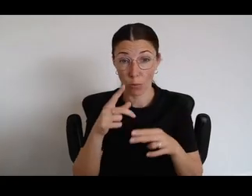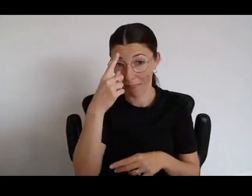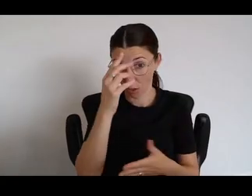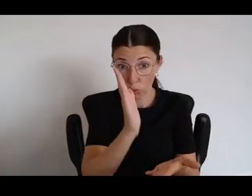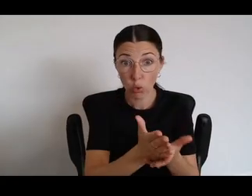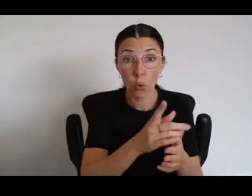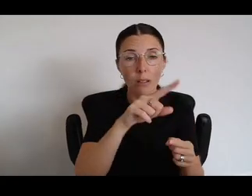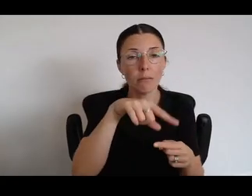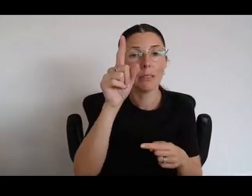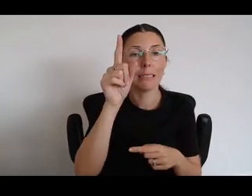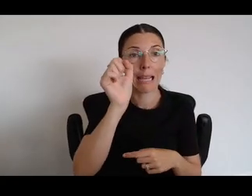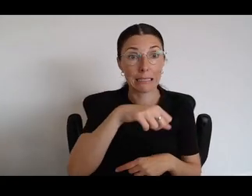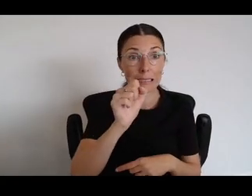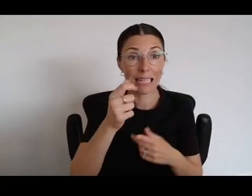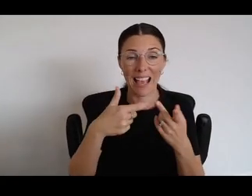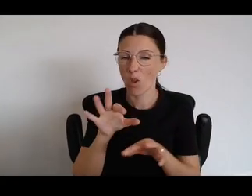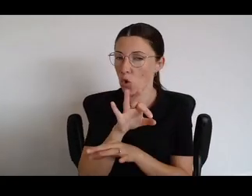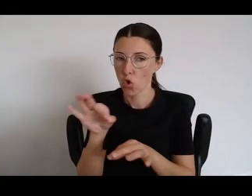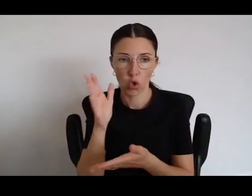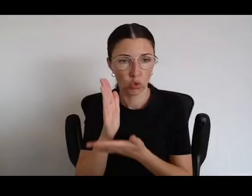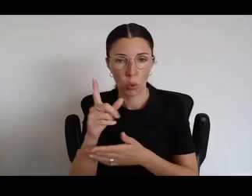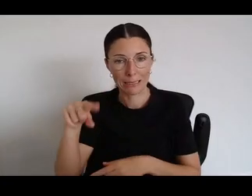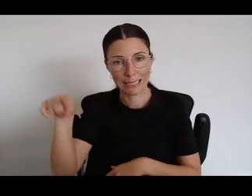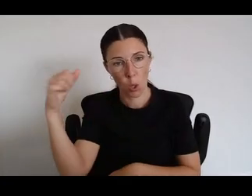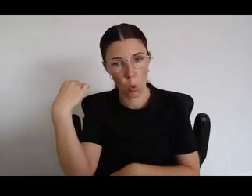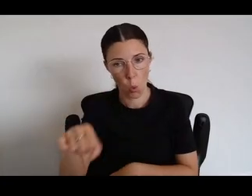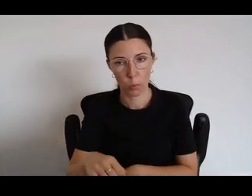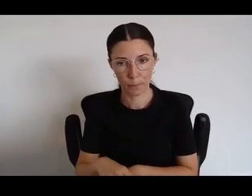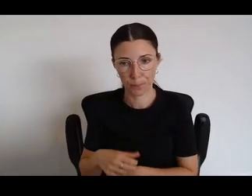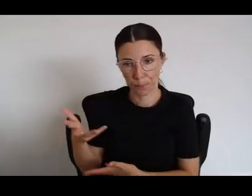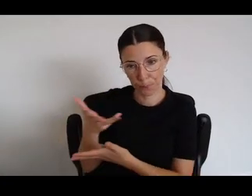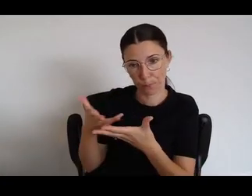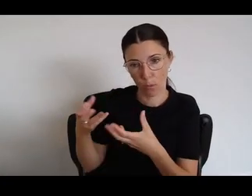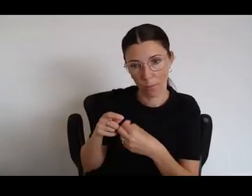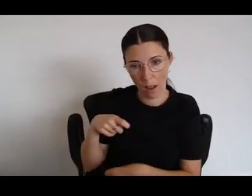the box no. Just have a chat with the neighbor.